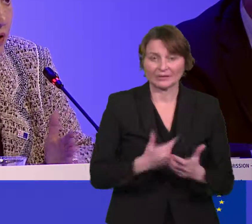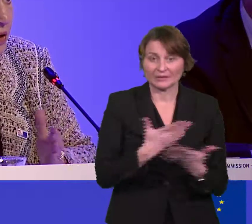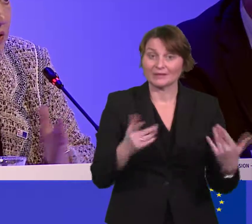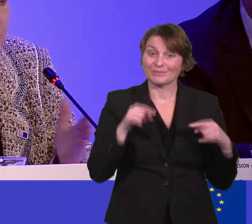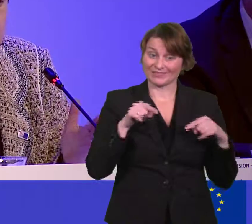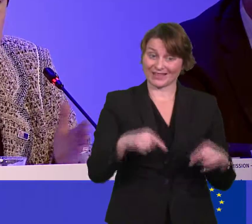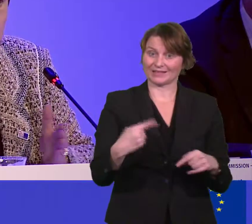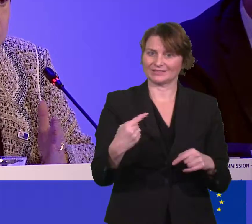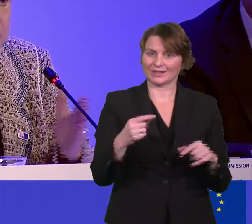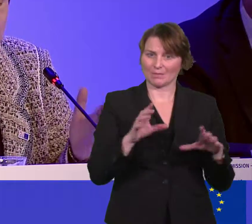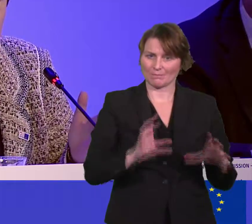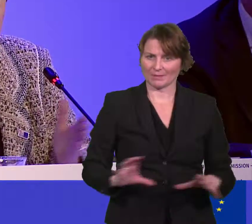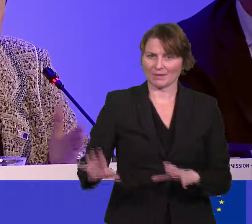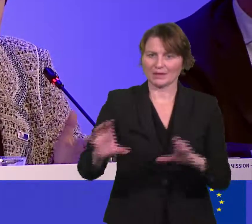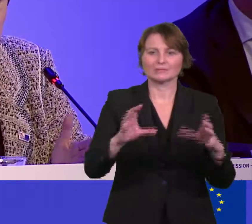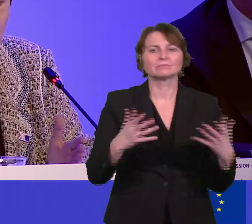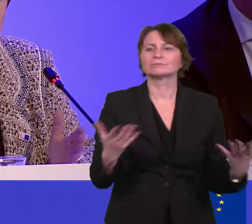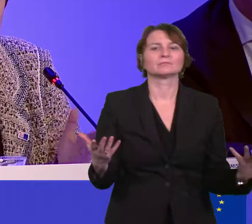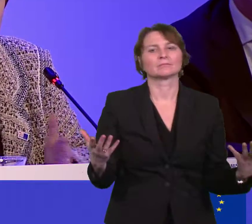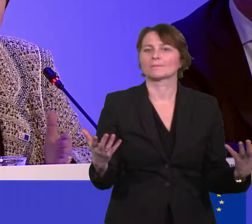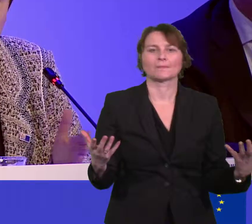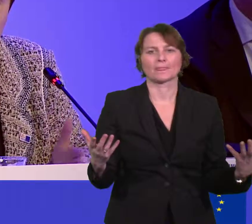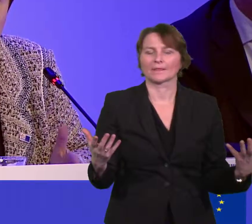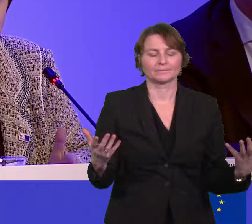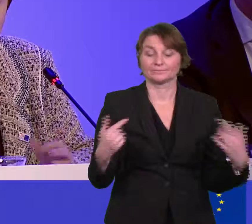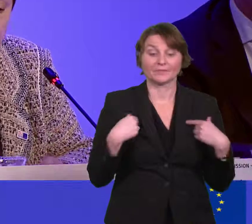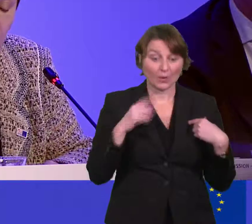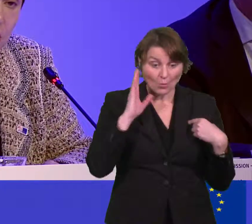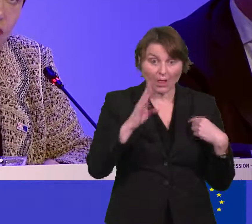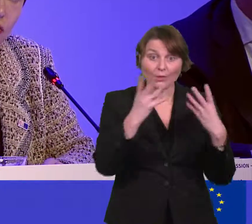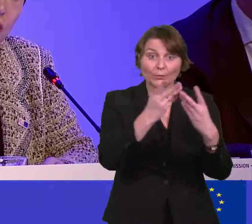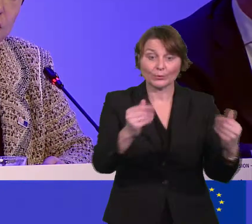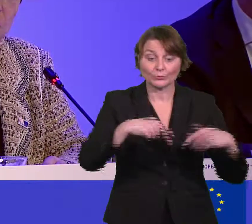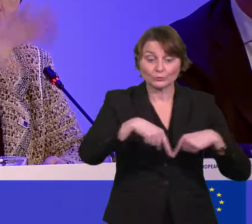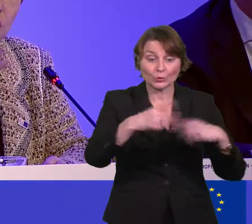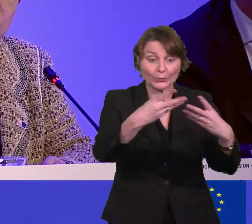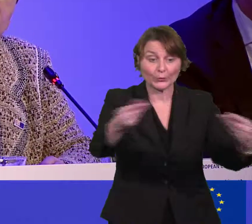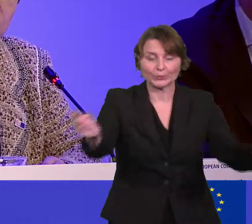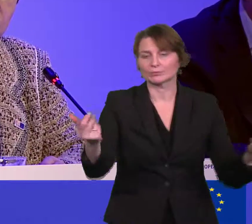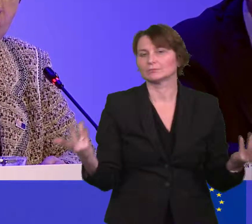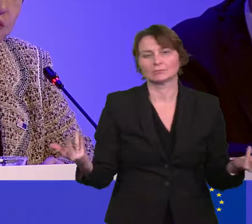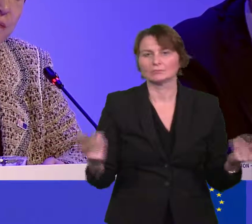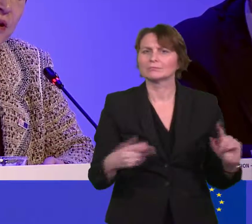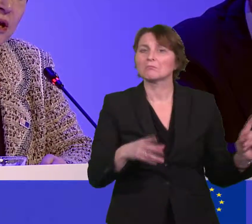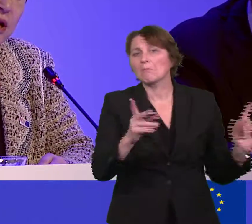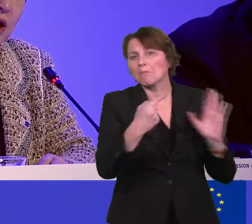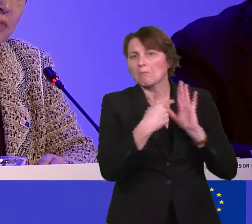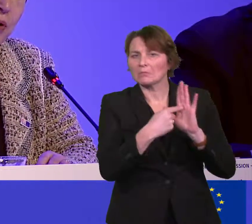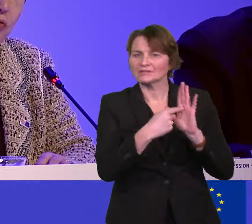no signals of abating anytime soon. If you look at the continent of